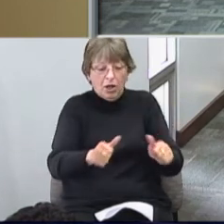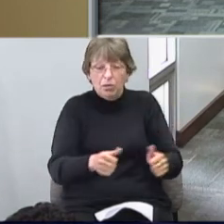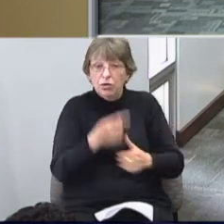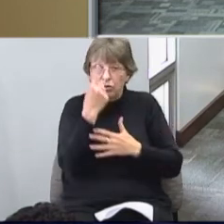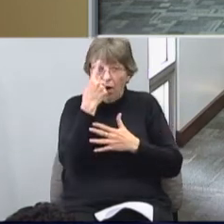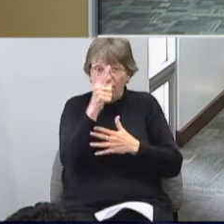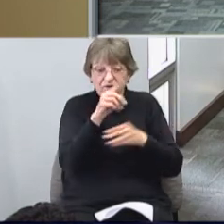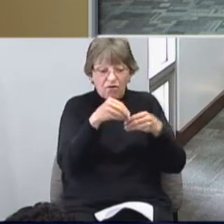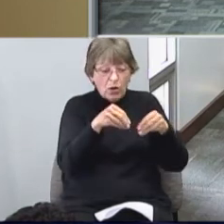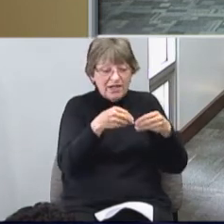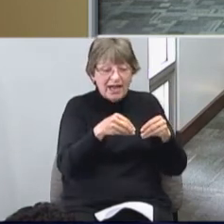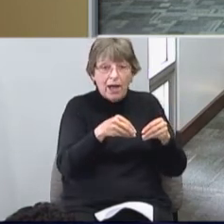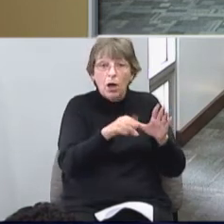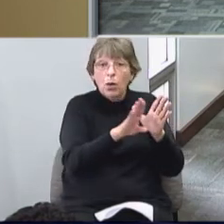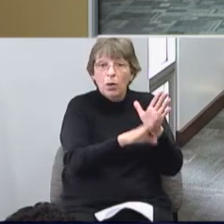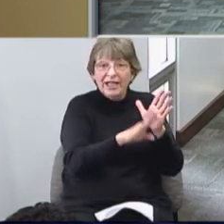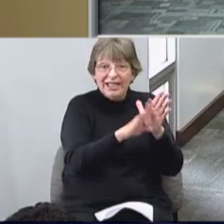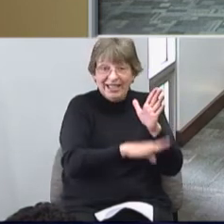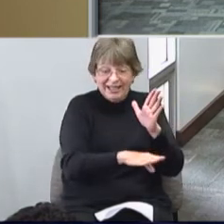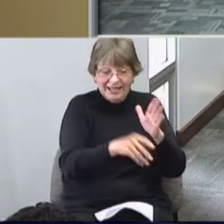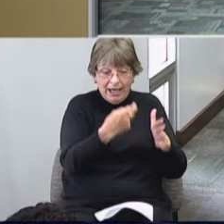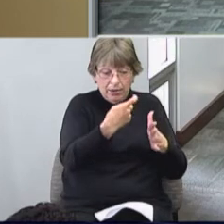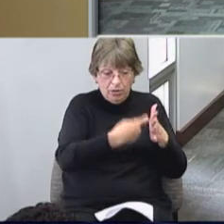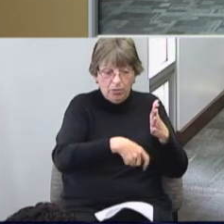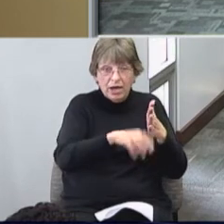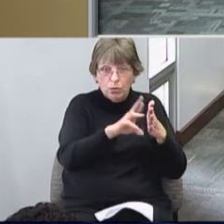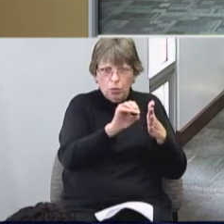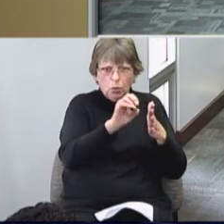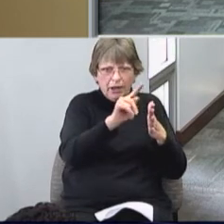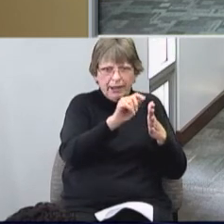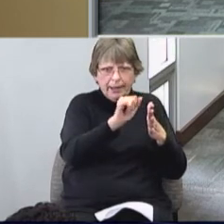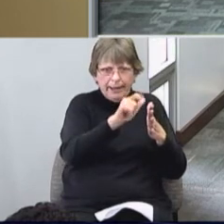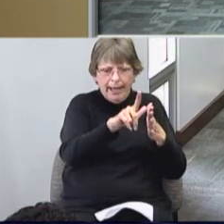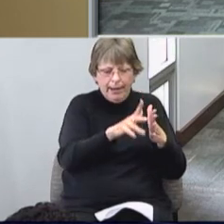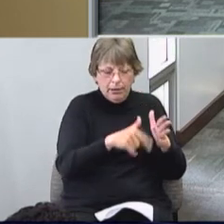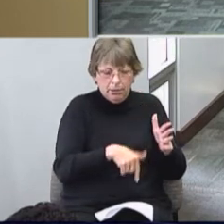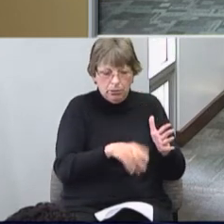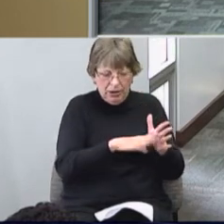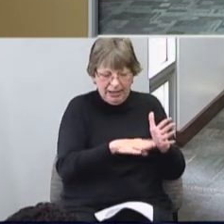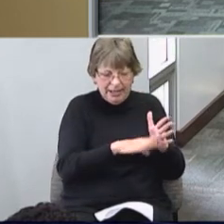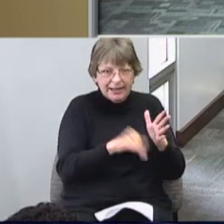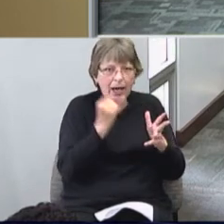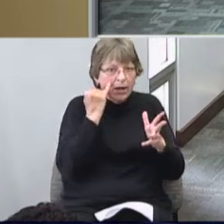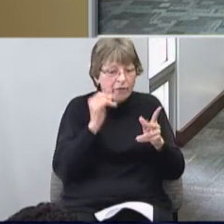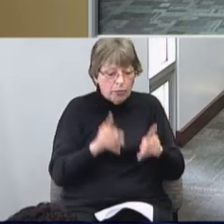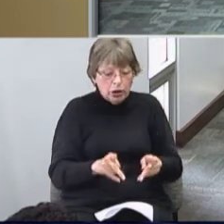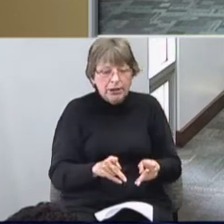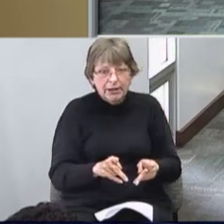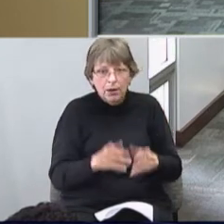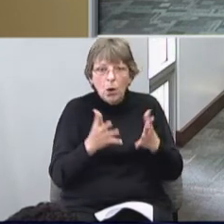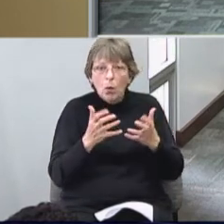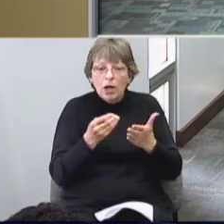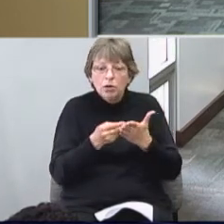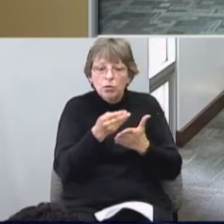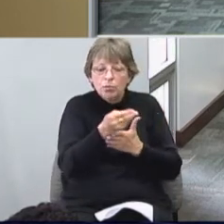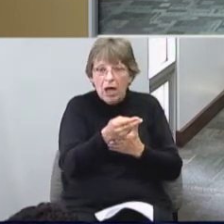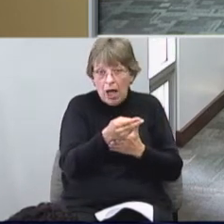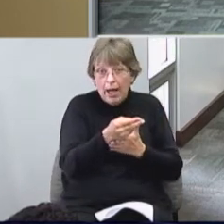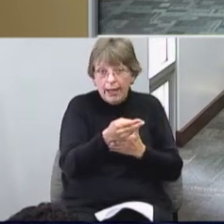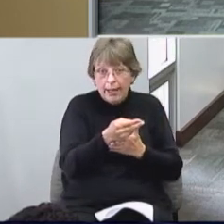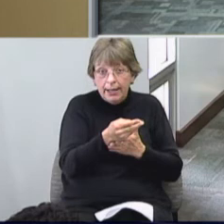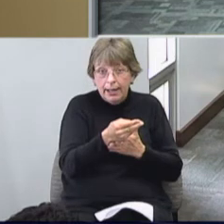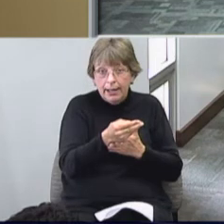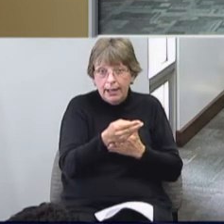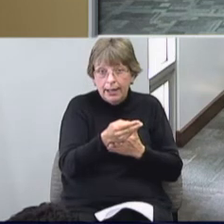discount the price of the retail price of those sculptures if somebody wants to buy a piece